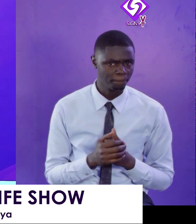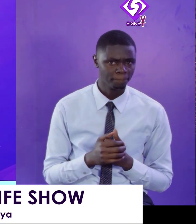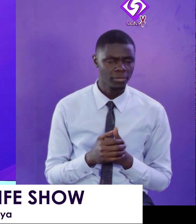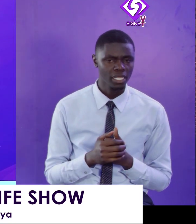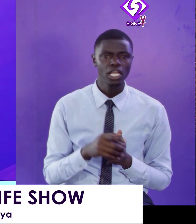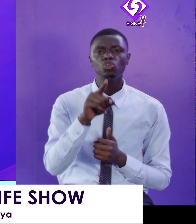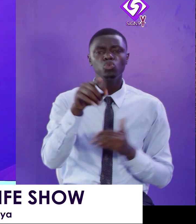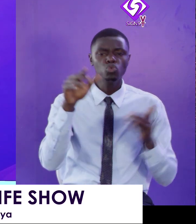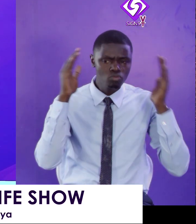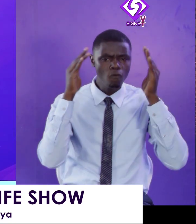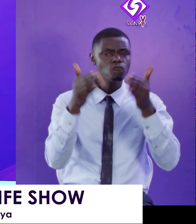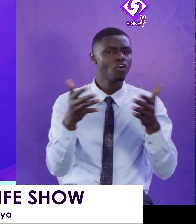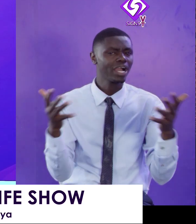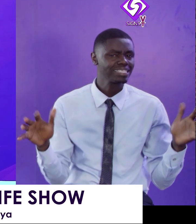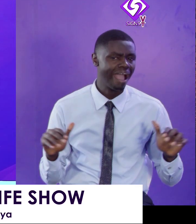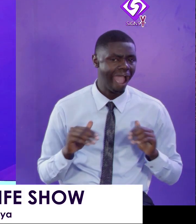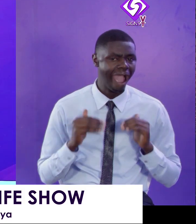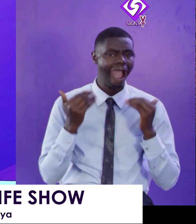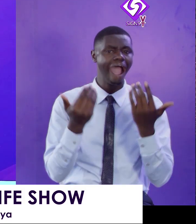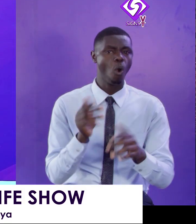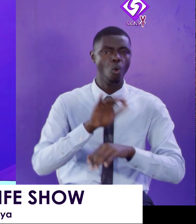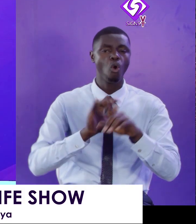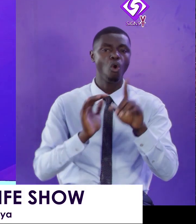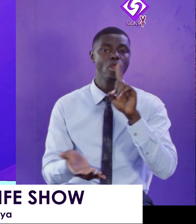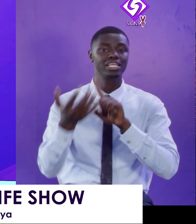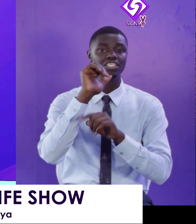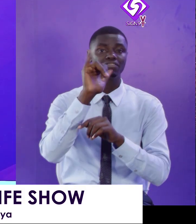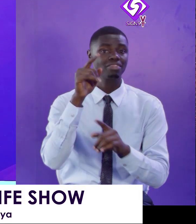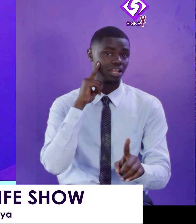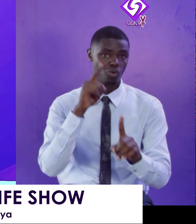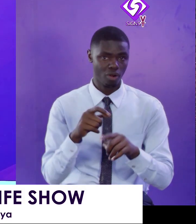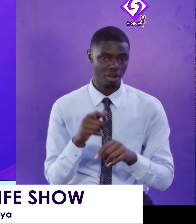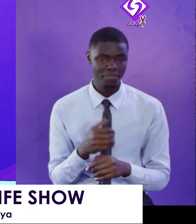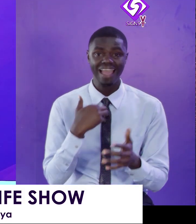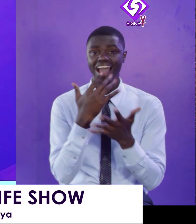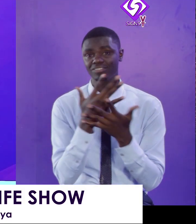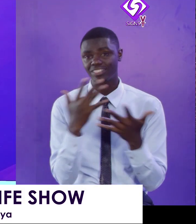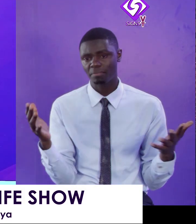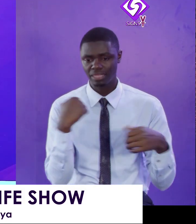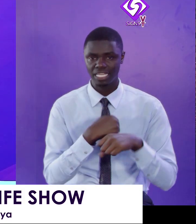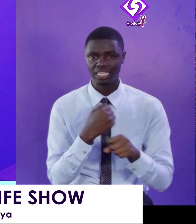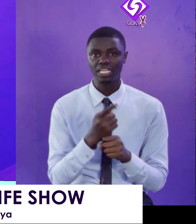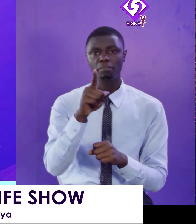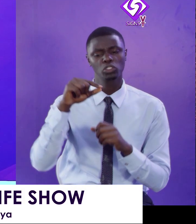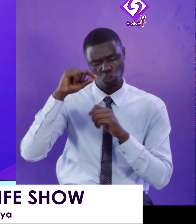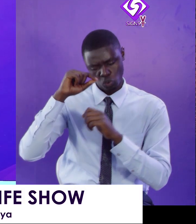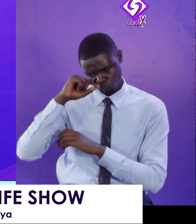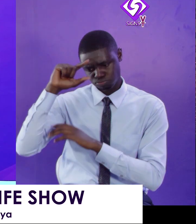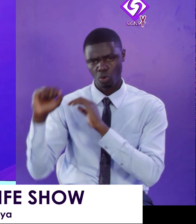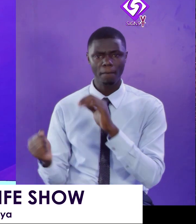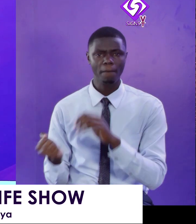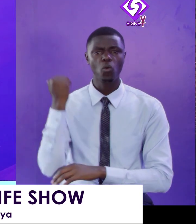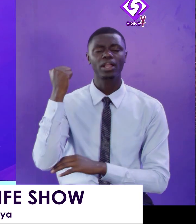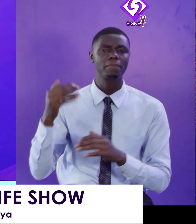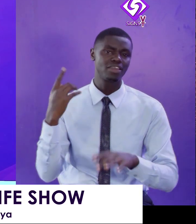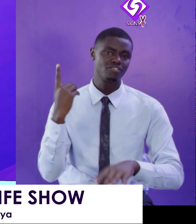are you on achieving that goal? There is something that makes you wake up every day, and that